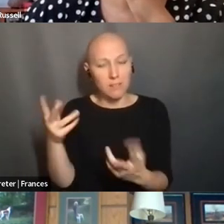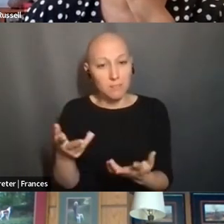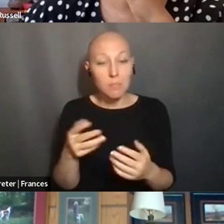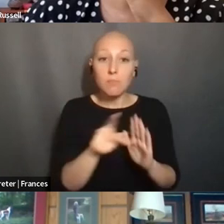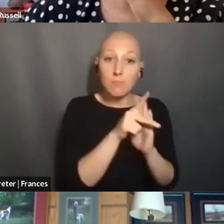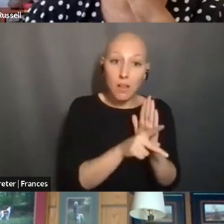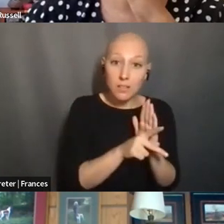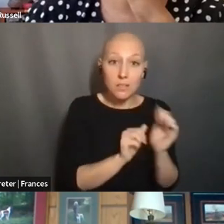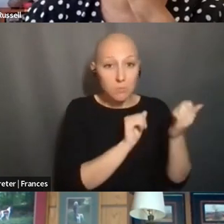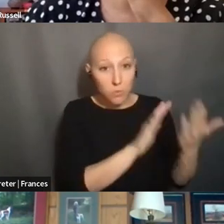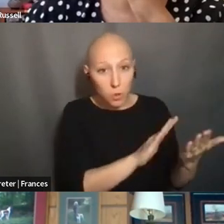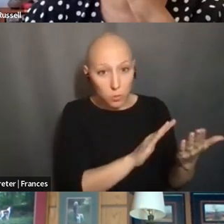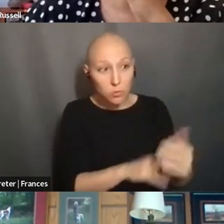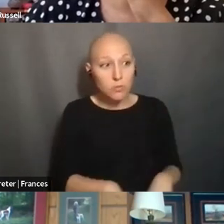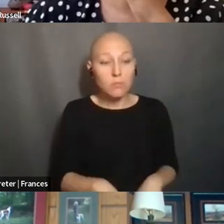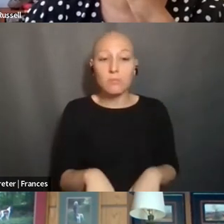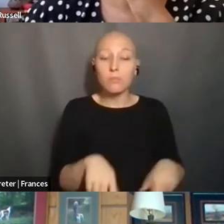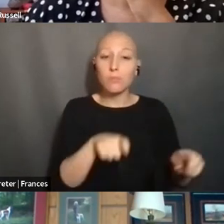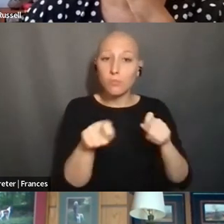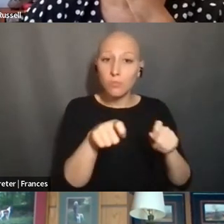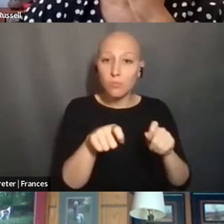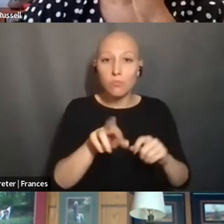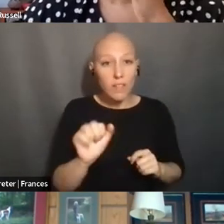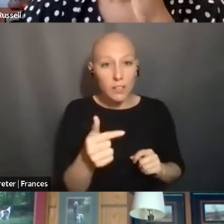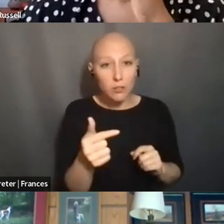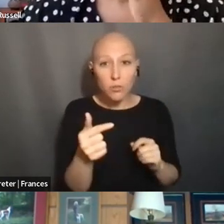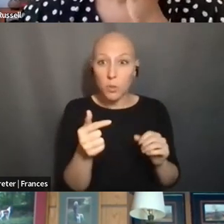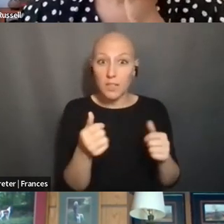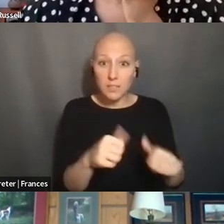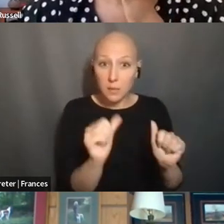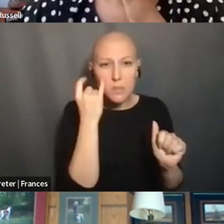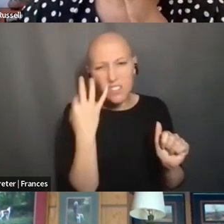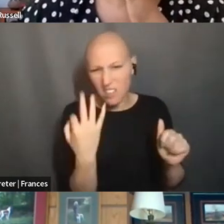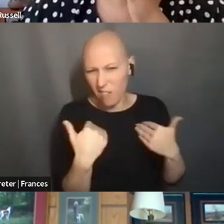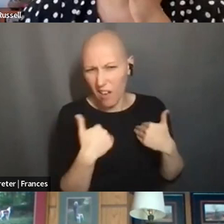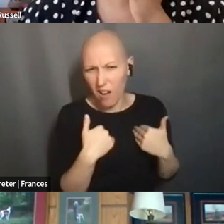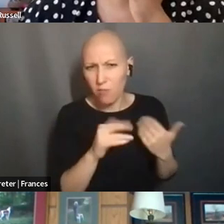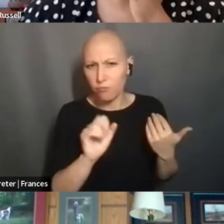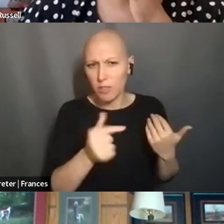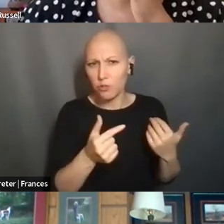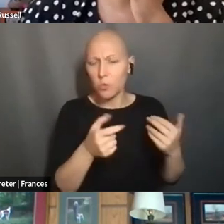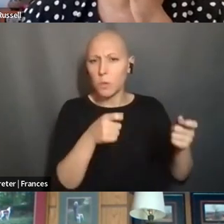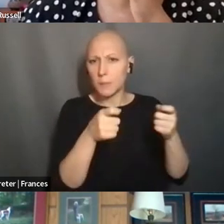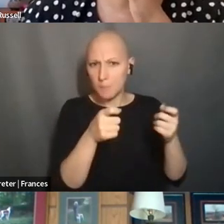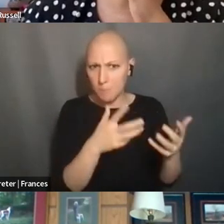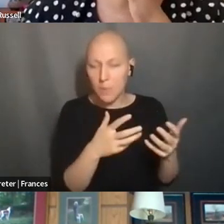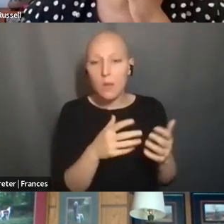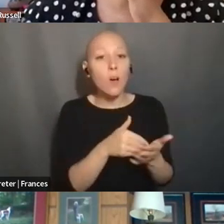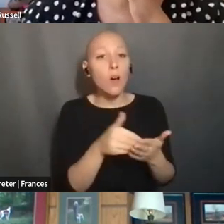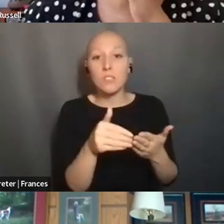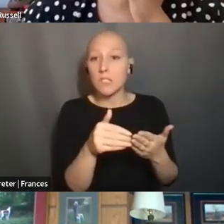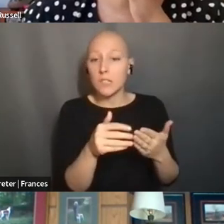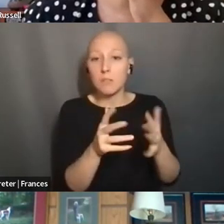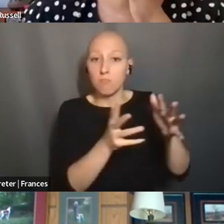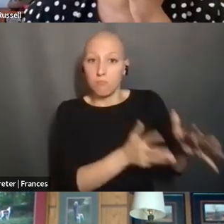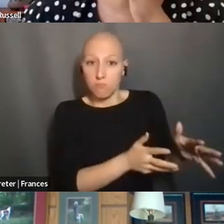approaches, the regulatory attempts, if they exist, are kind of often left behind in the dust as the